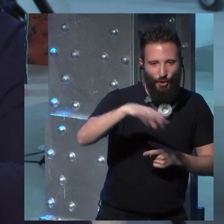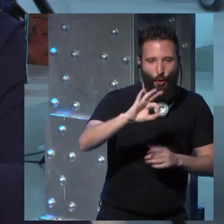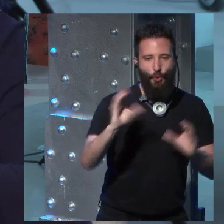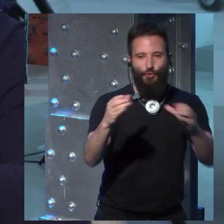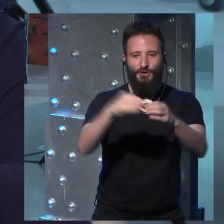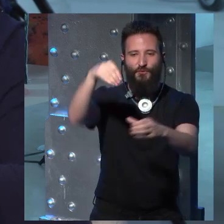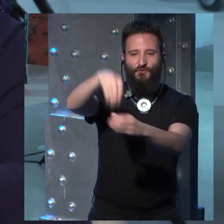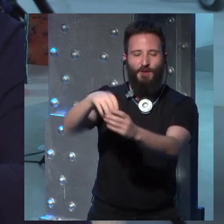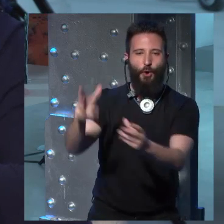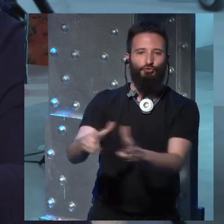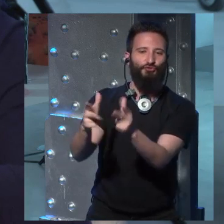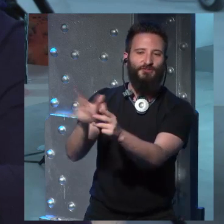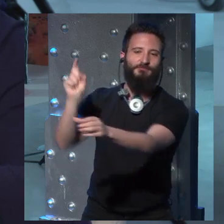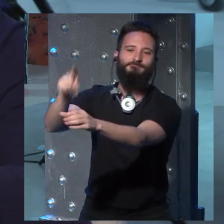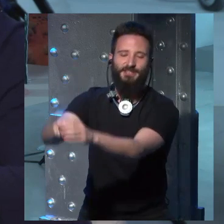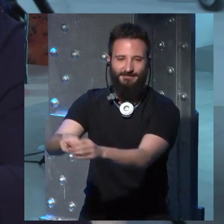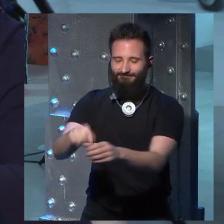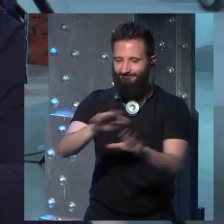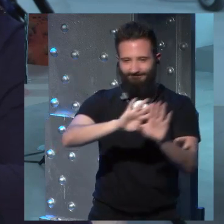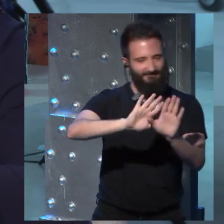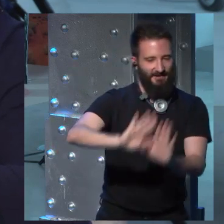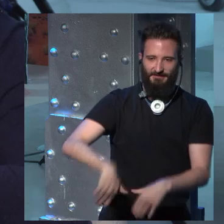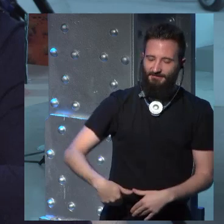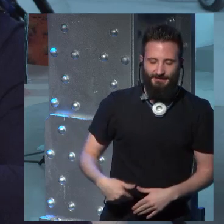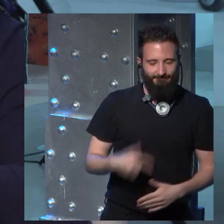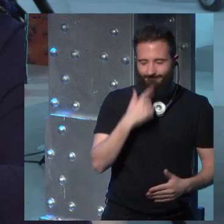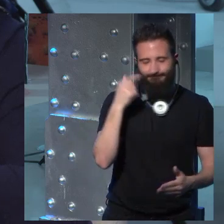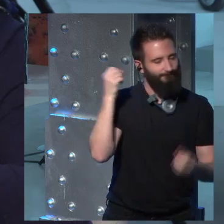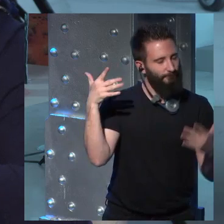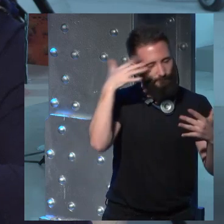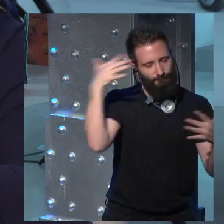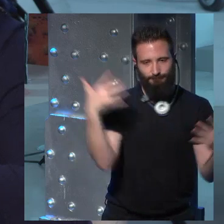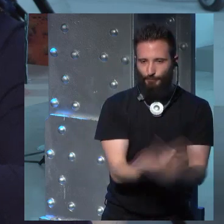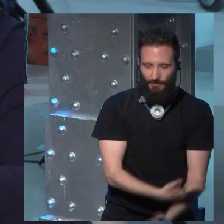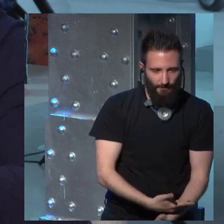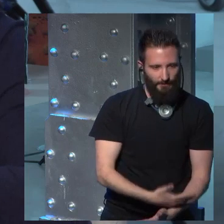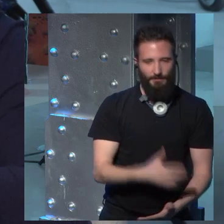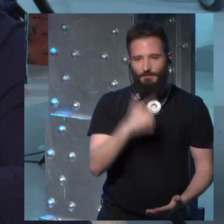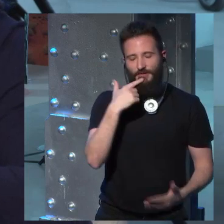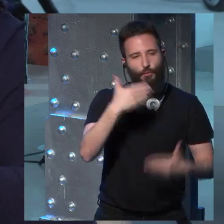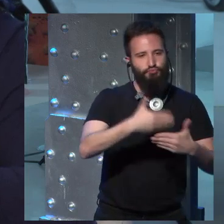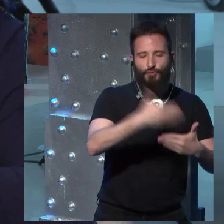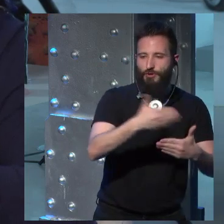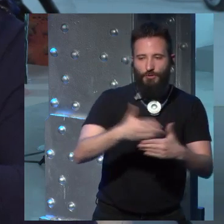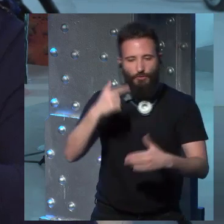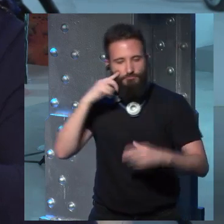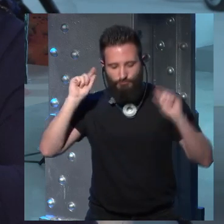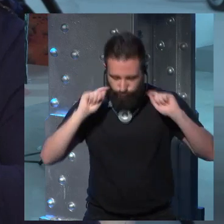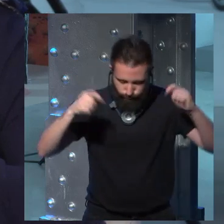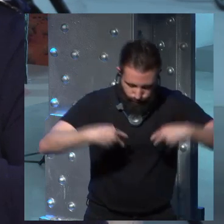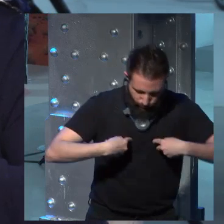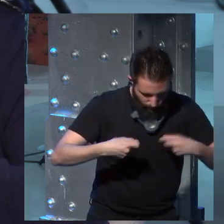fail, as his efforts fail, he starts to put up walls and kind of shut down. He kind of give up on